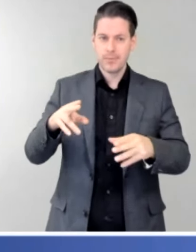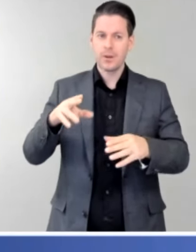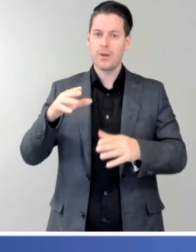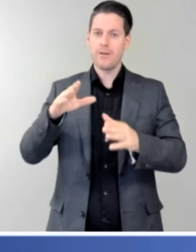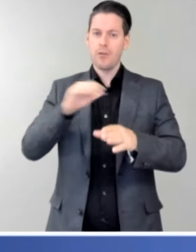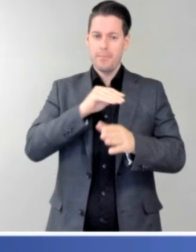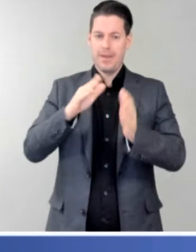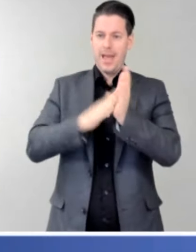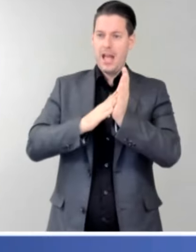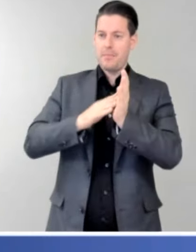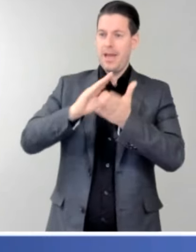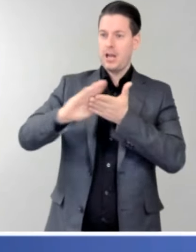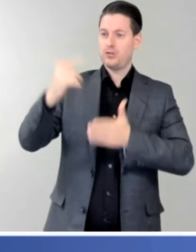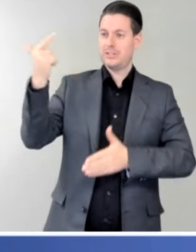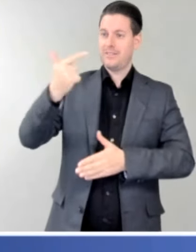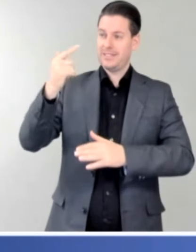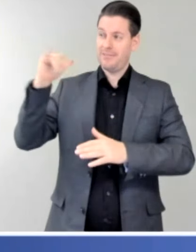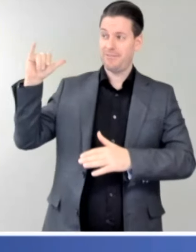particularly those who called Australia home.